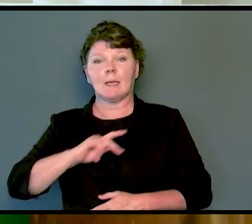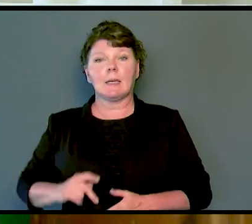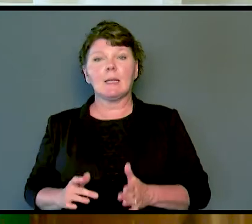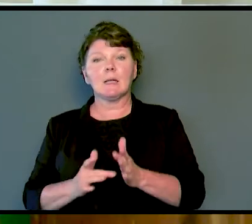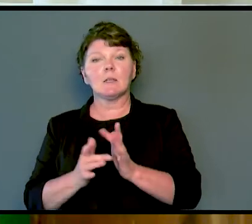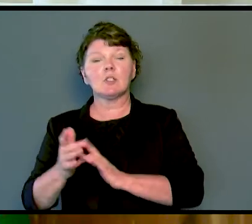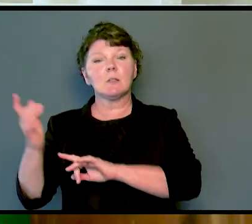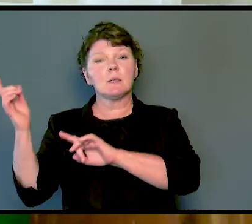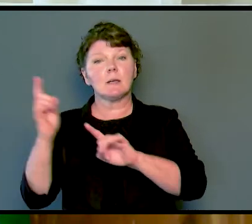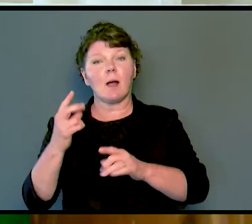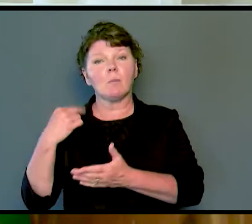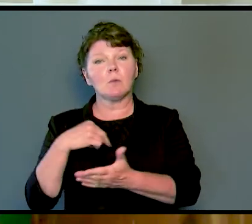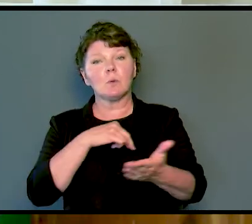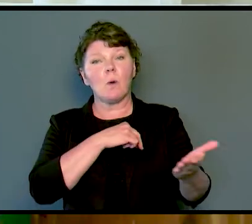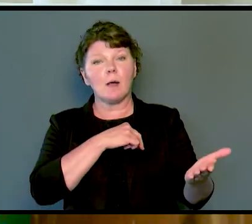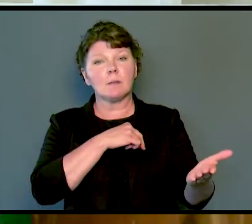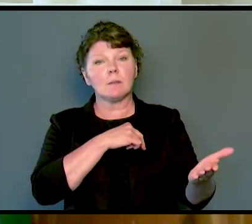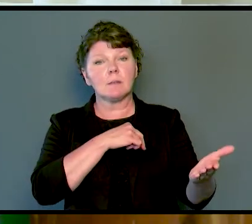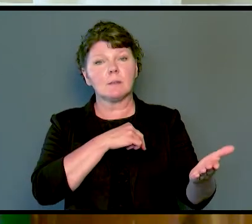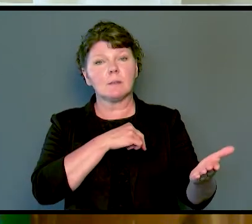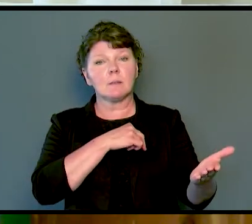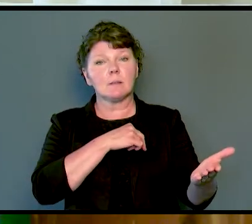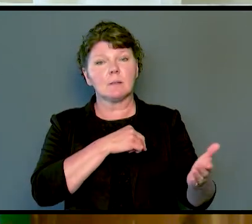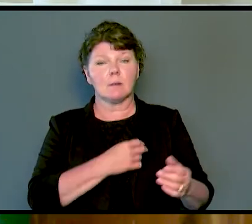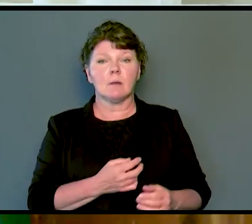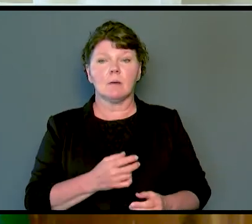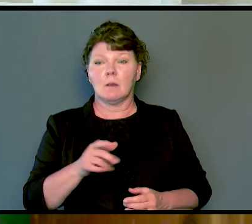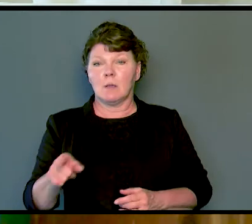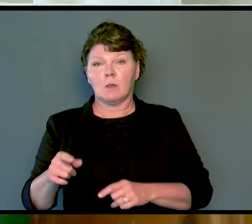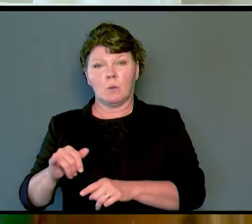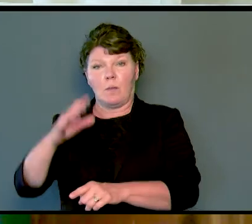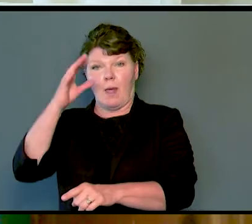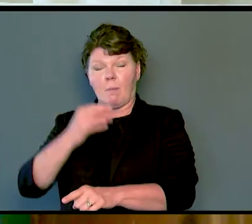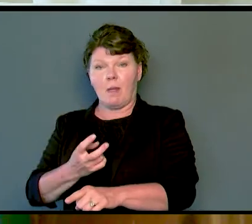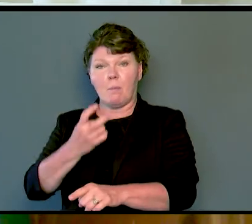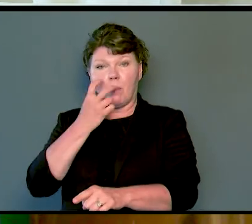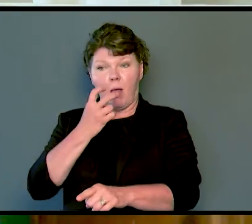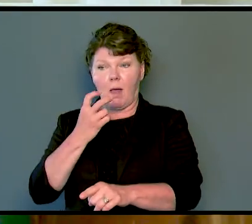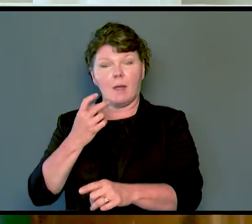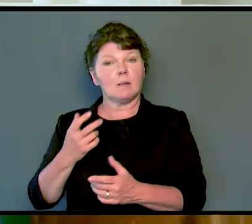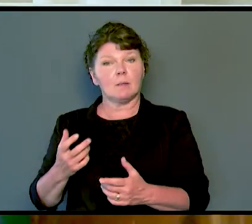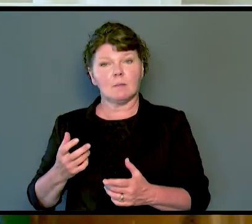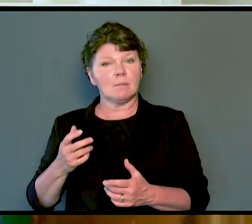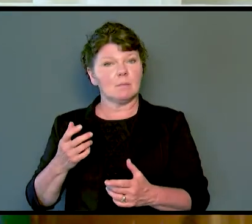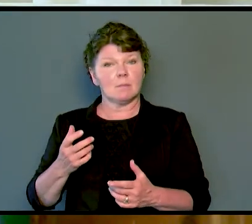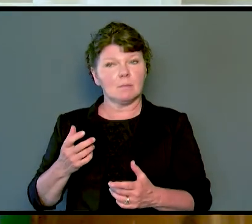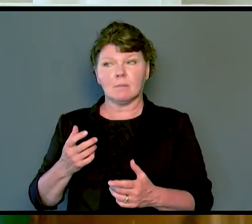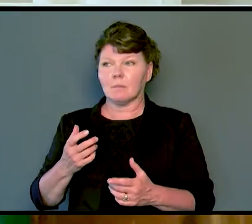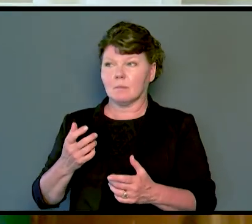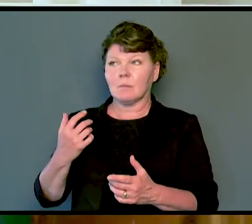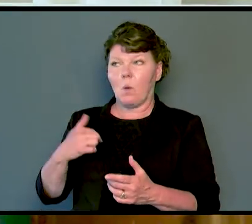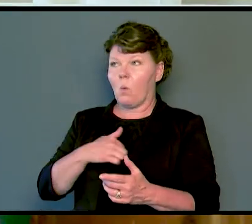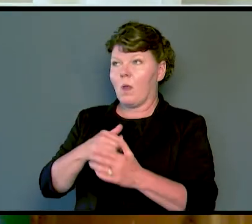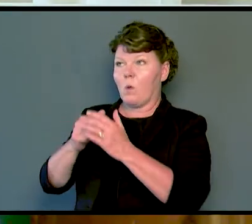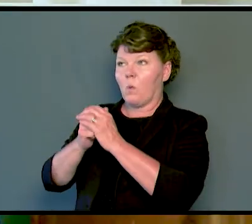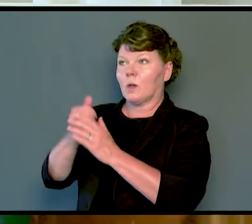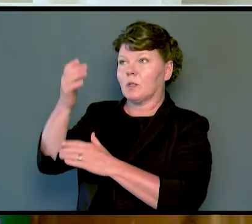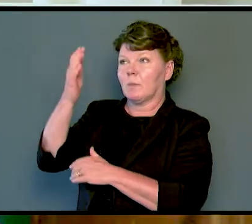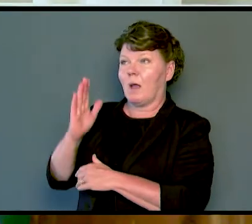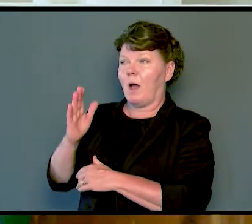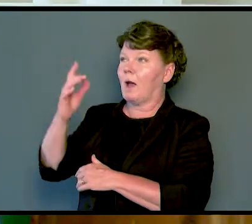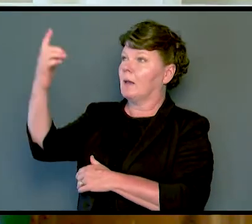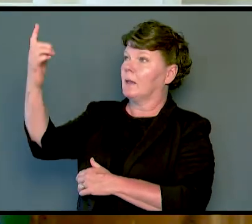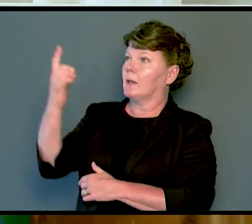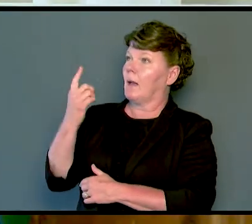Jesus who comes to us. Jesus came to blind Bartimaeus. That is how we worship God. He comes